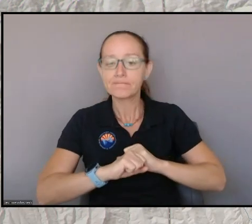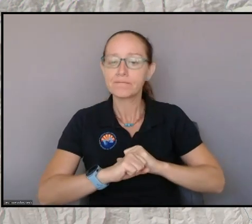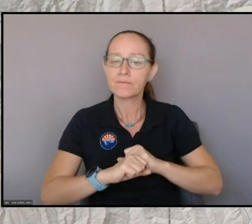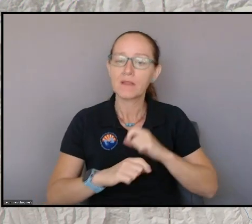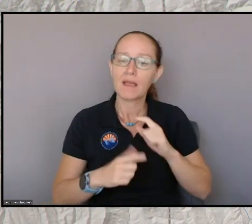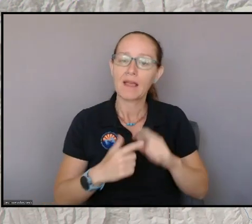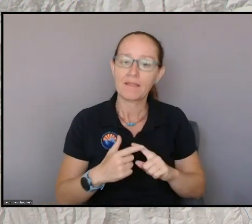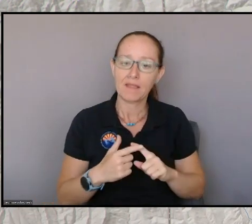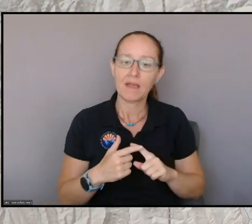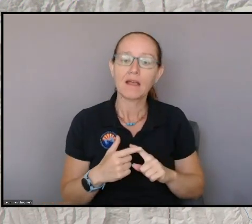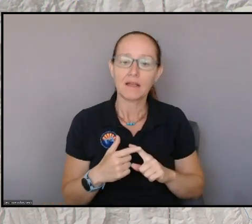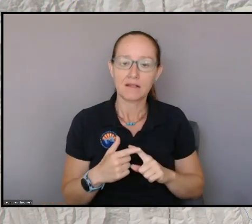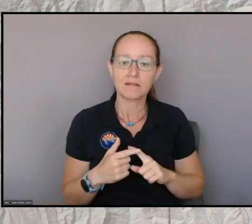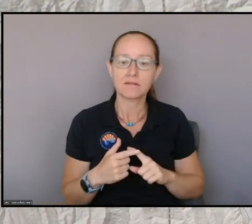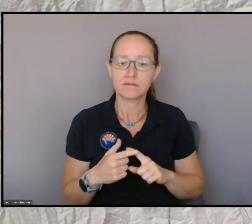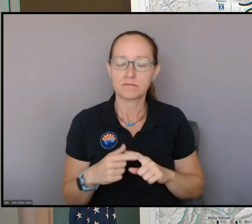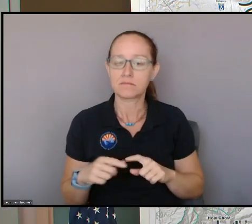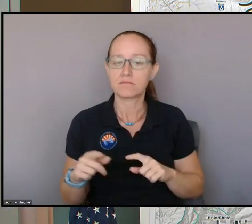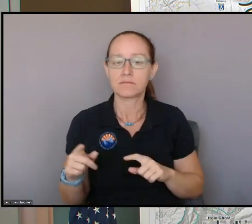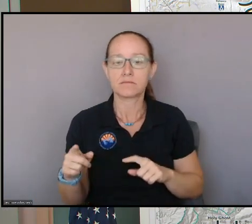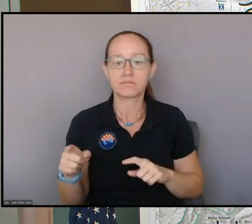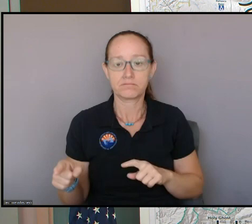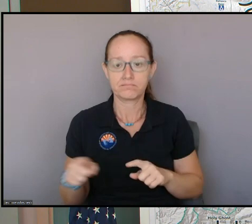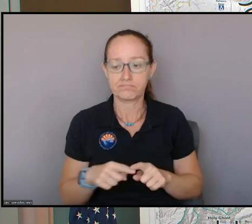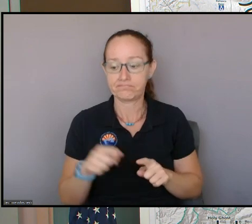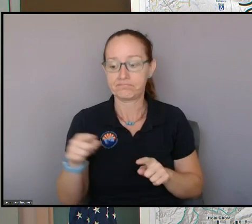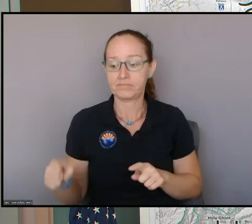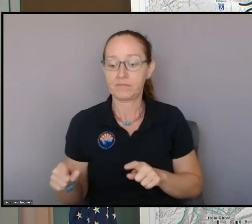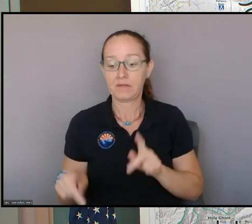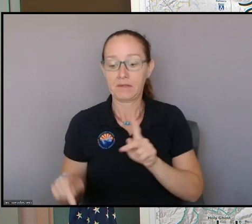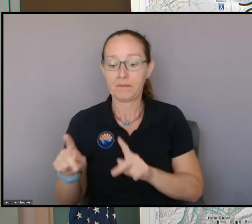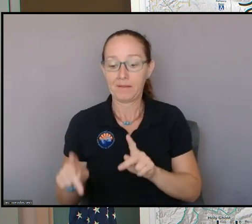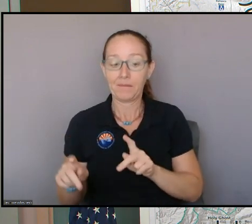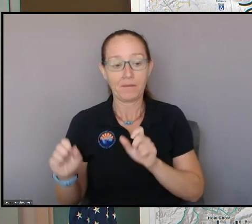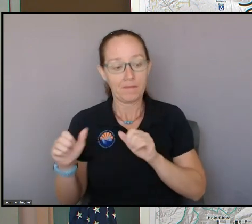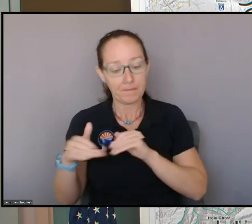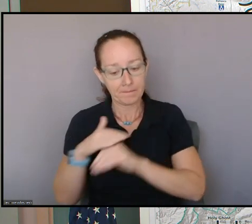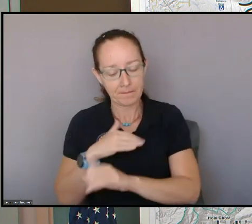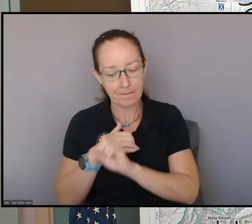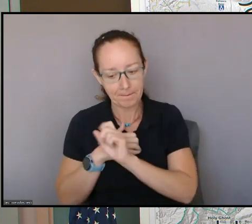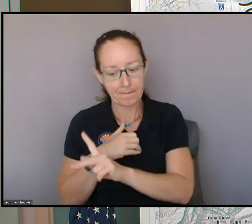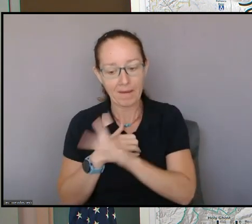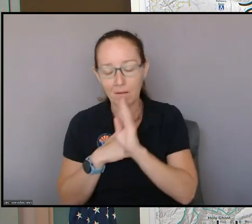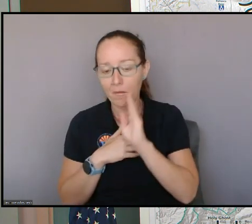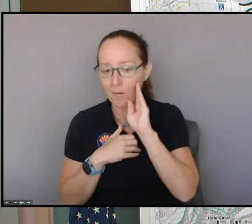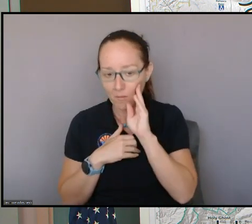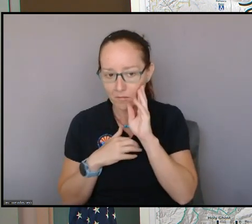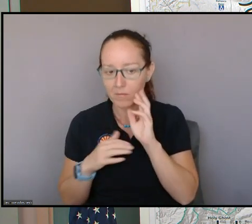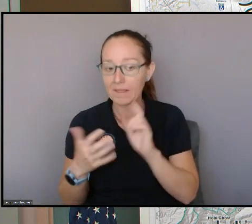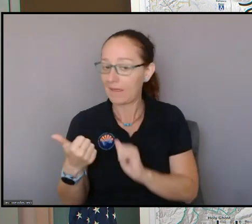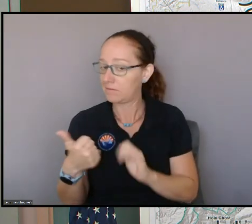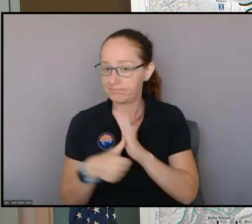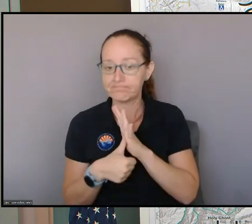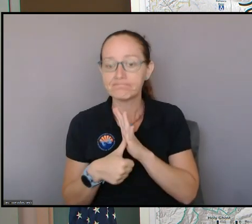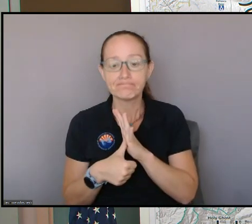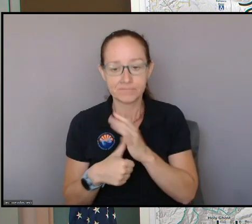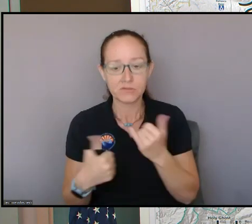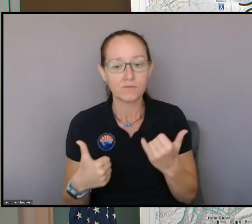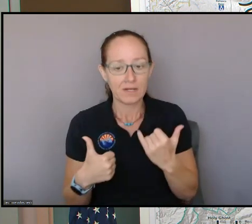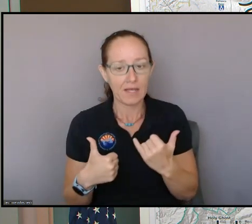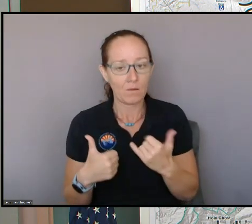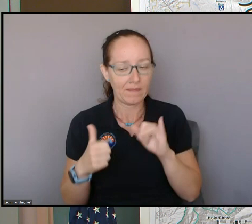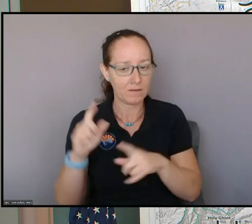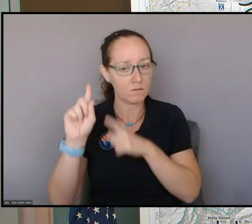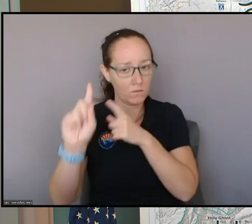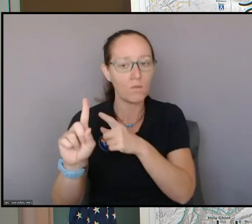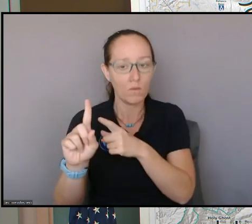back into their homes over here in the Pecos Valley area. That is our number one priority, so that we can start making that